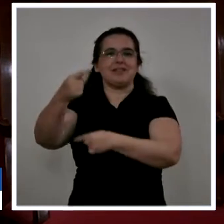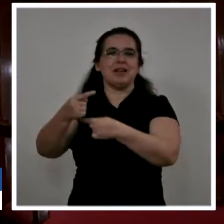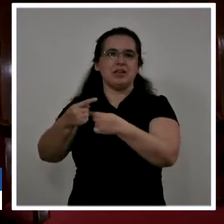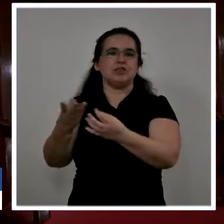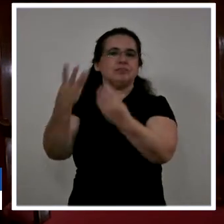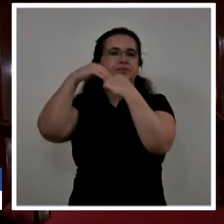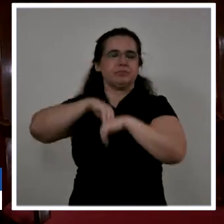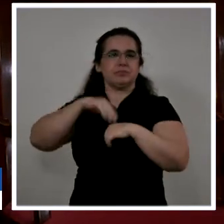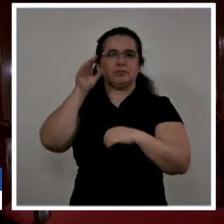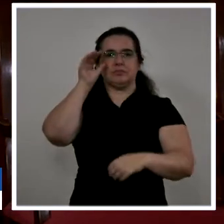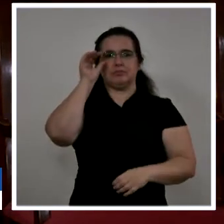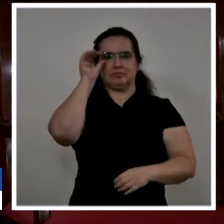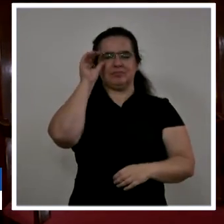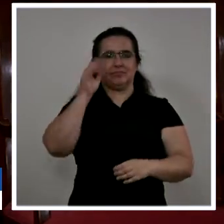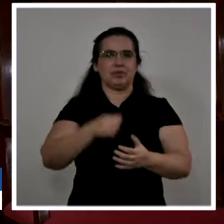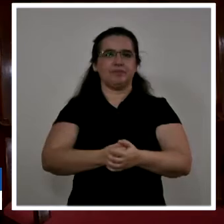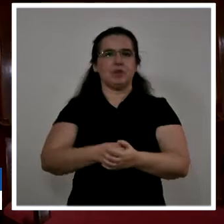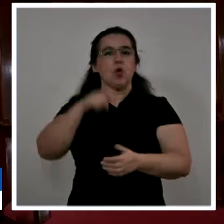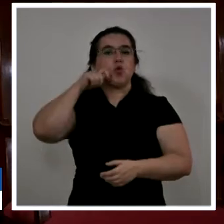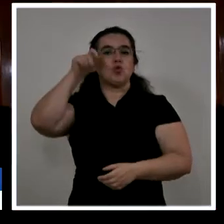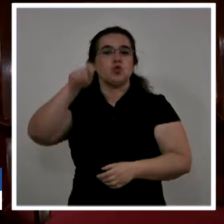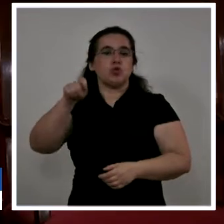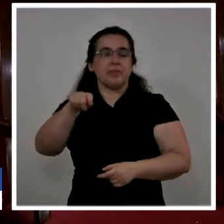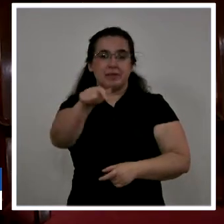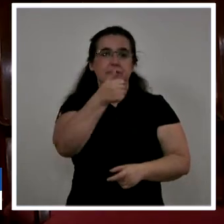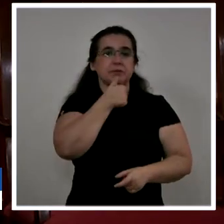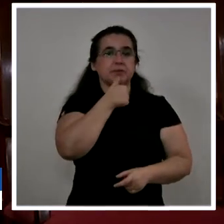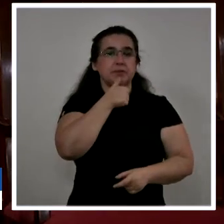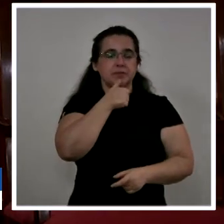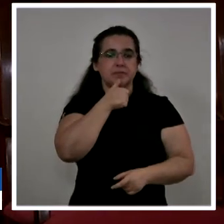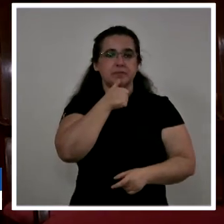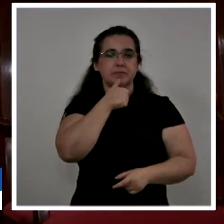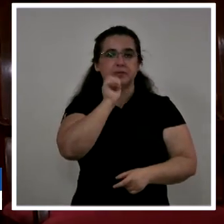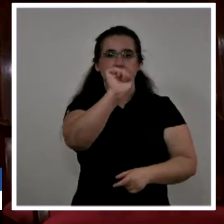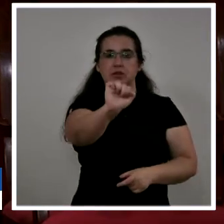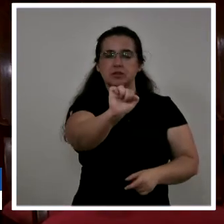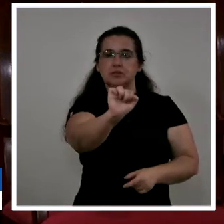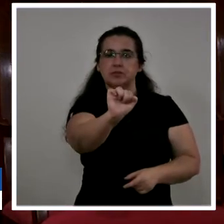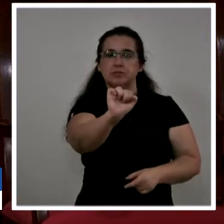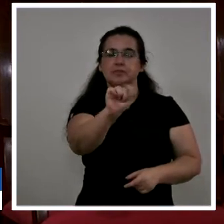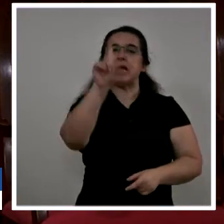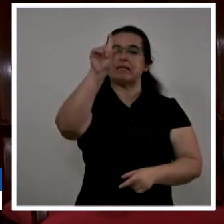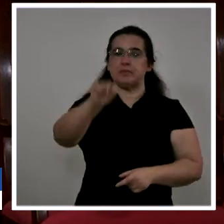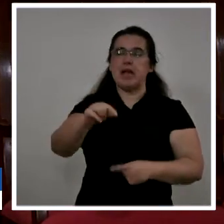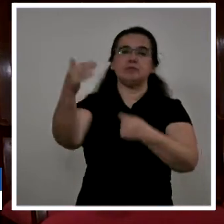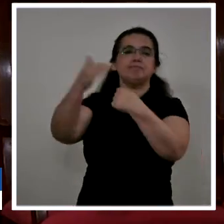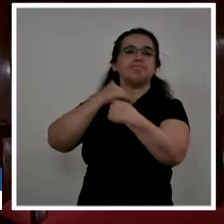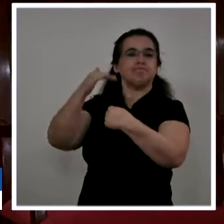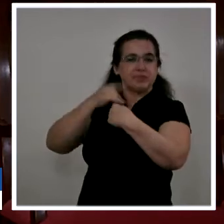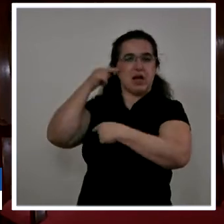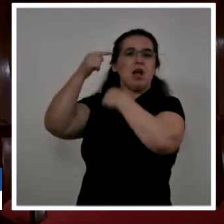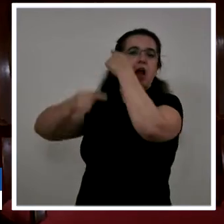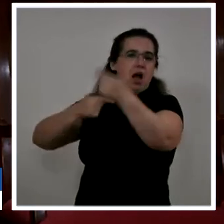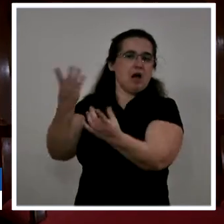judgment, o vosso julgamento, is to some degree influenced by your heredity. É também influenciado pela